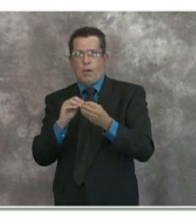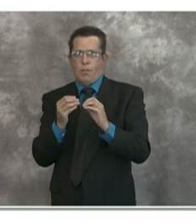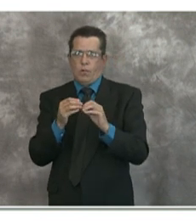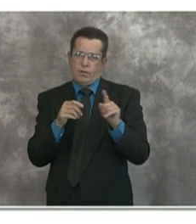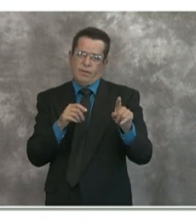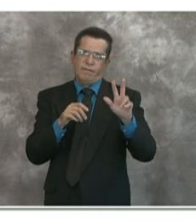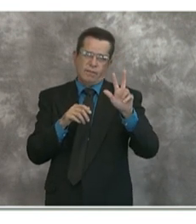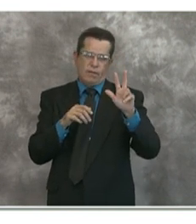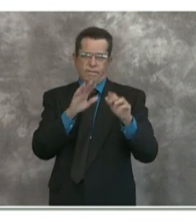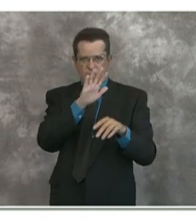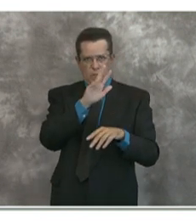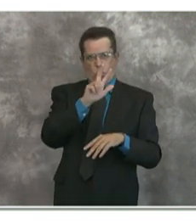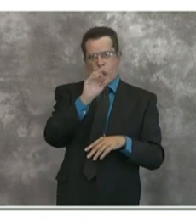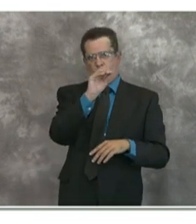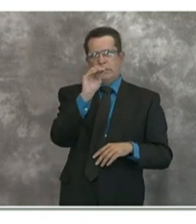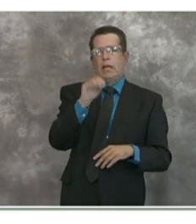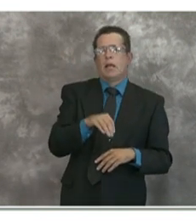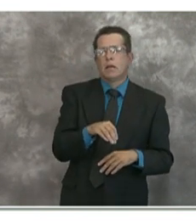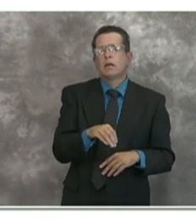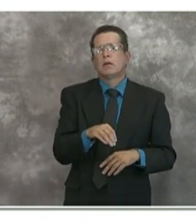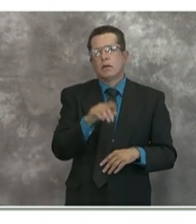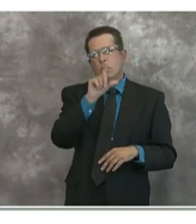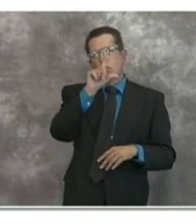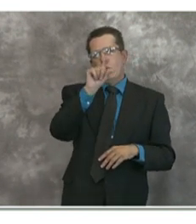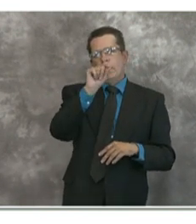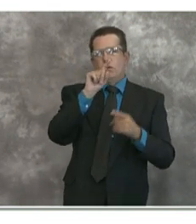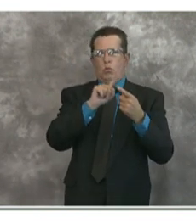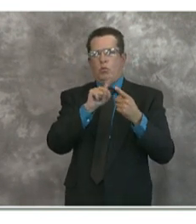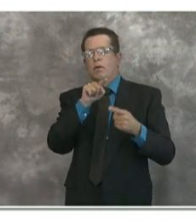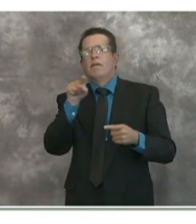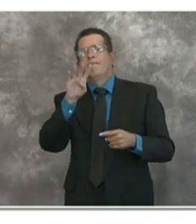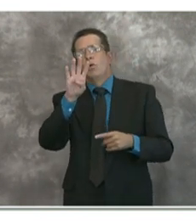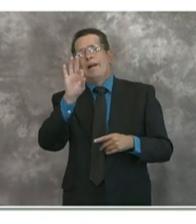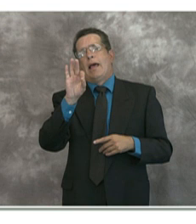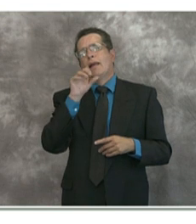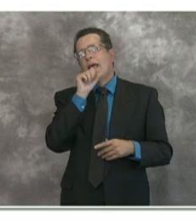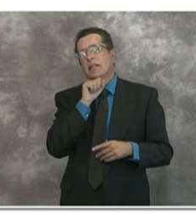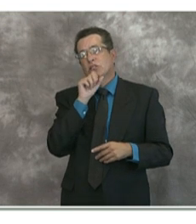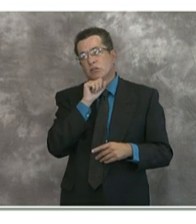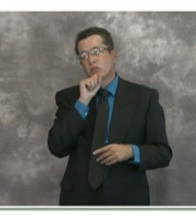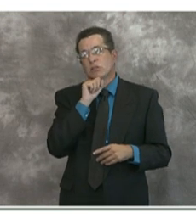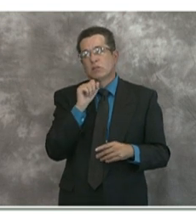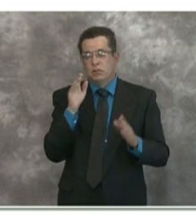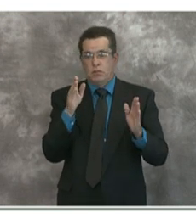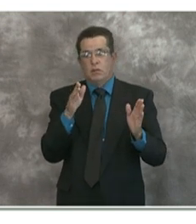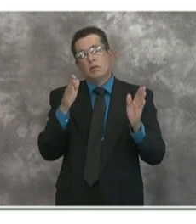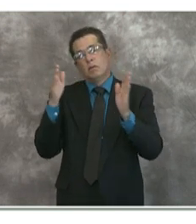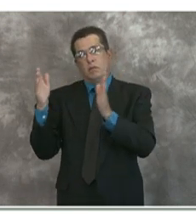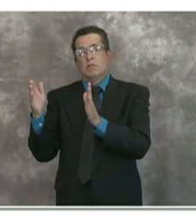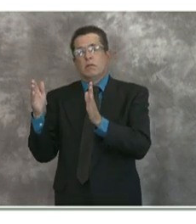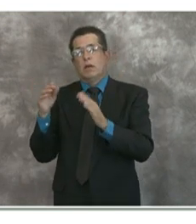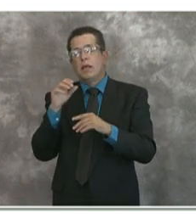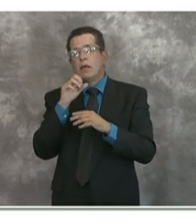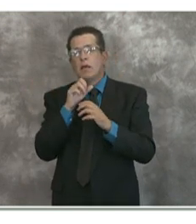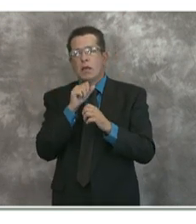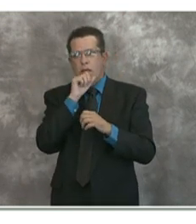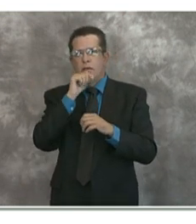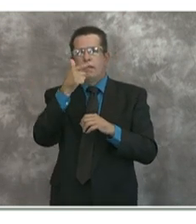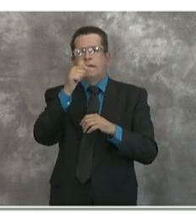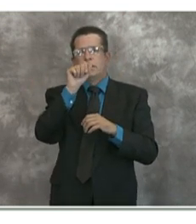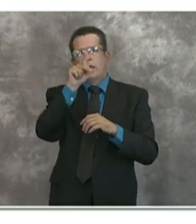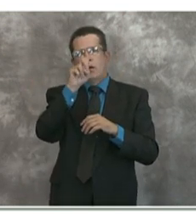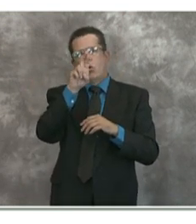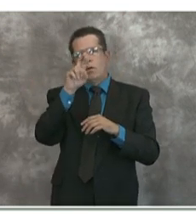cases of people that are 20 to 49 years of age. The age, or rather